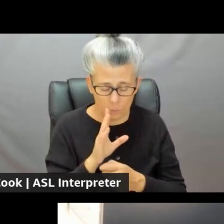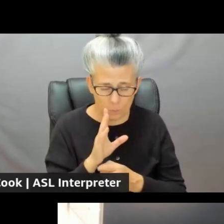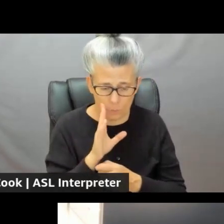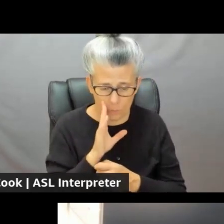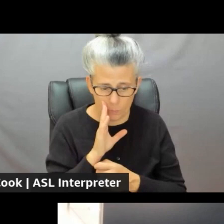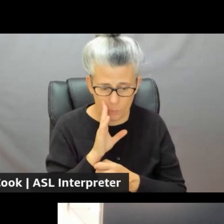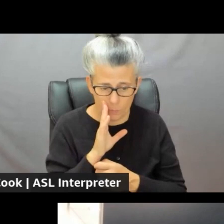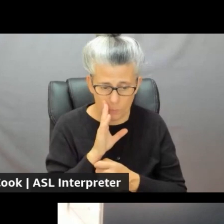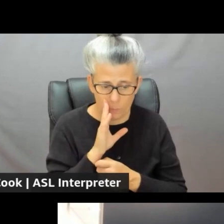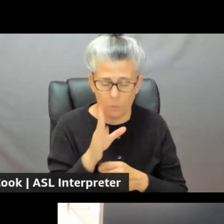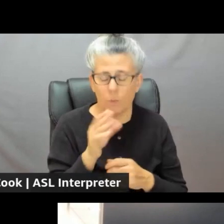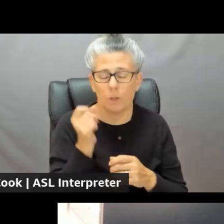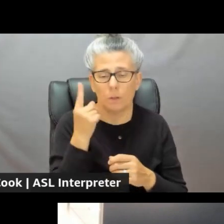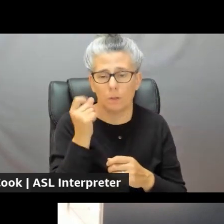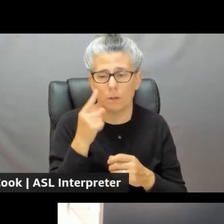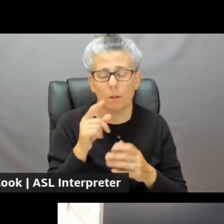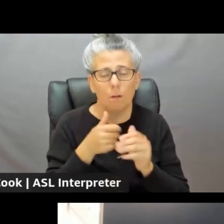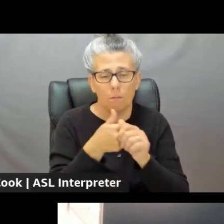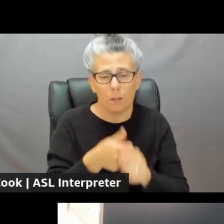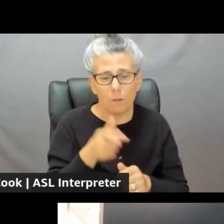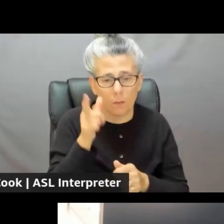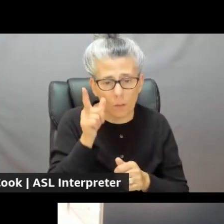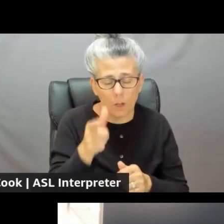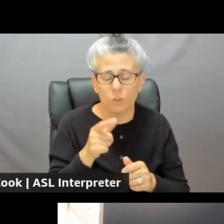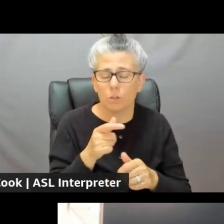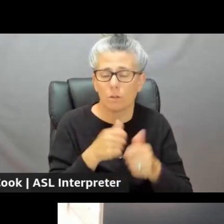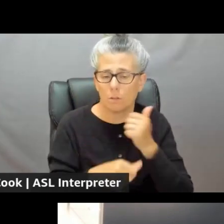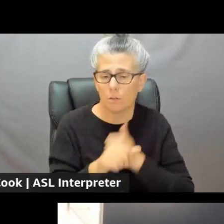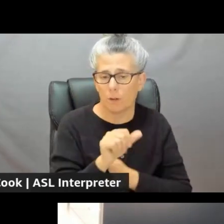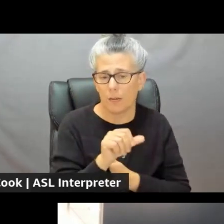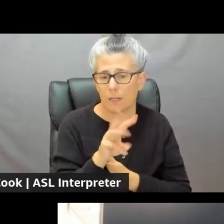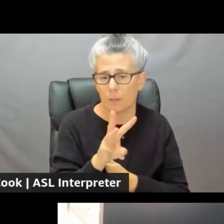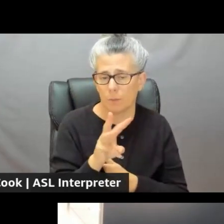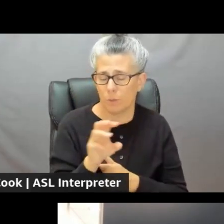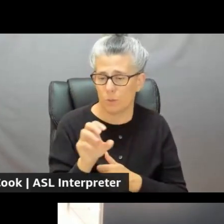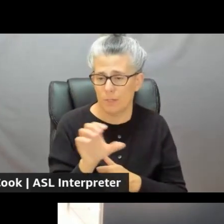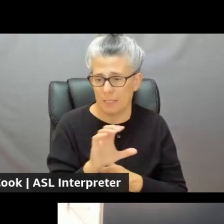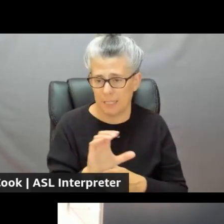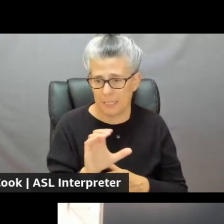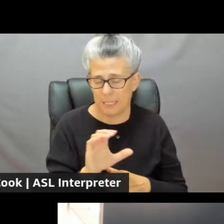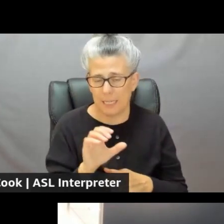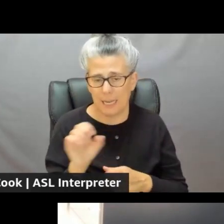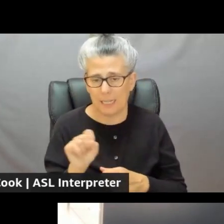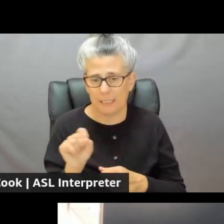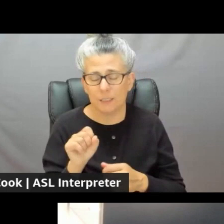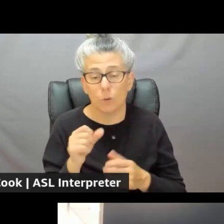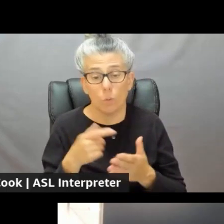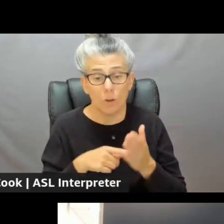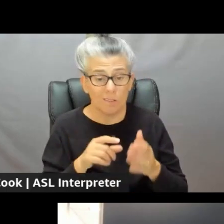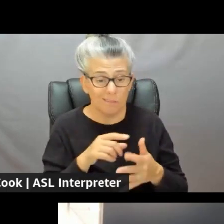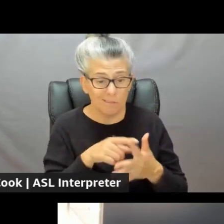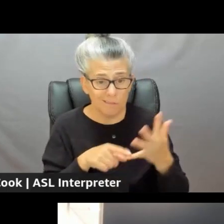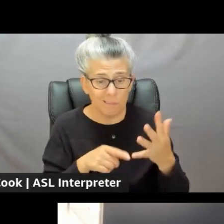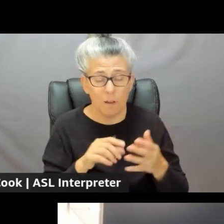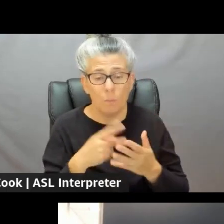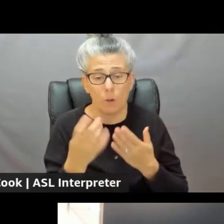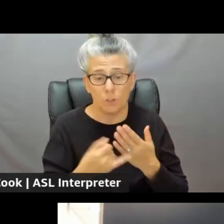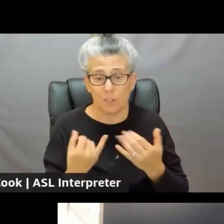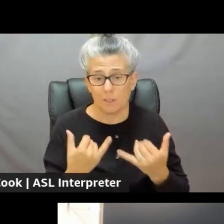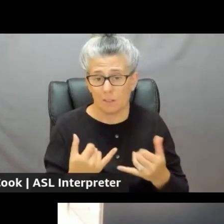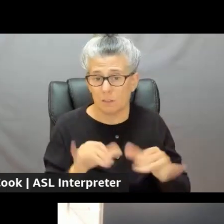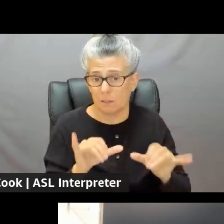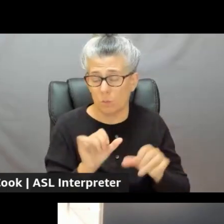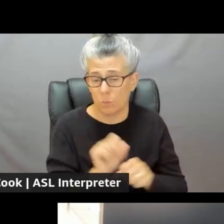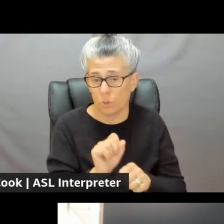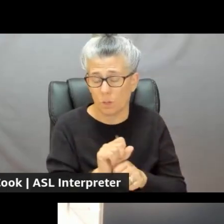with the larger community, but also our AWS heroes. So within the things that we are currently working on, we have like RFCs open up for concepts such